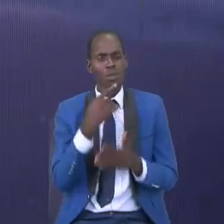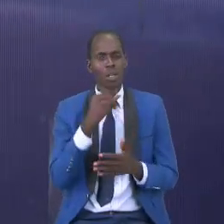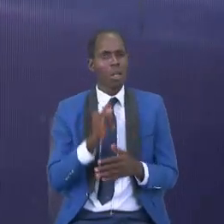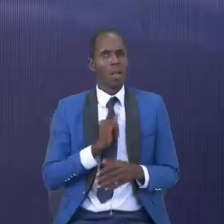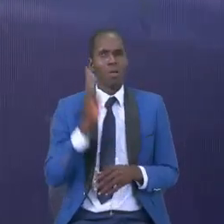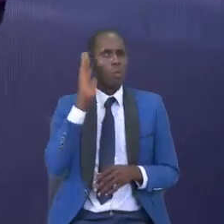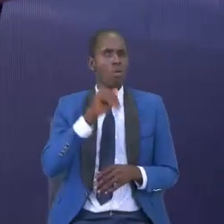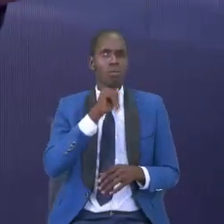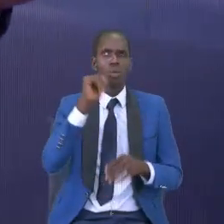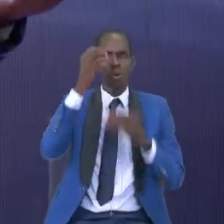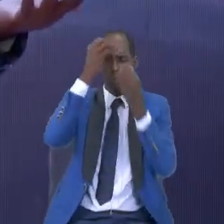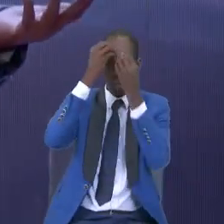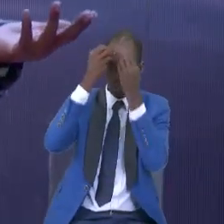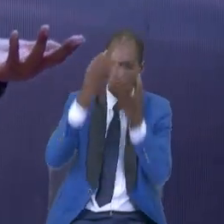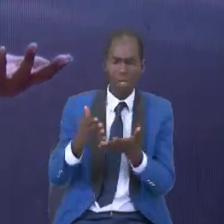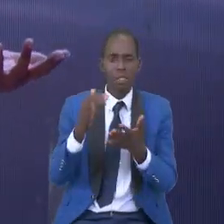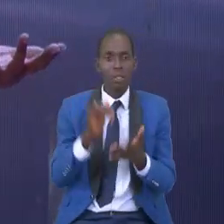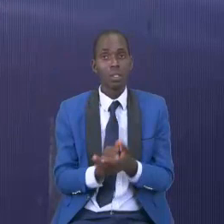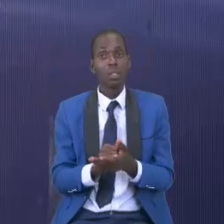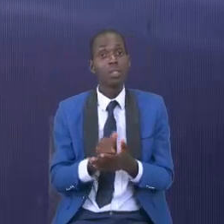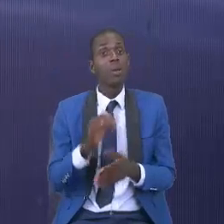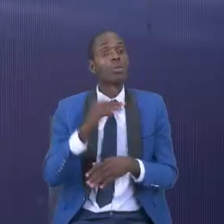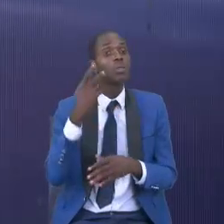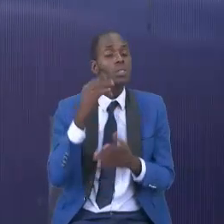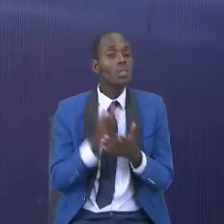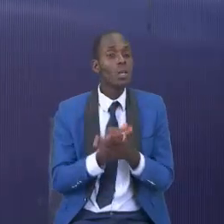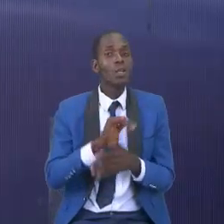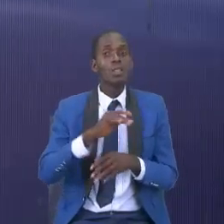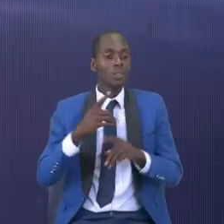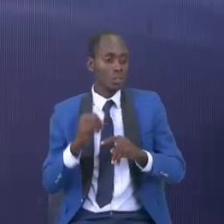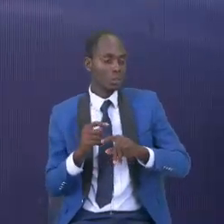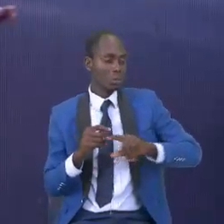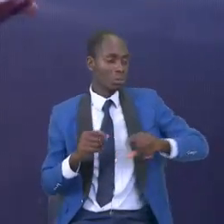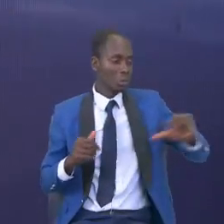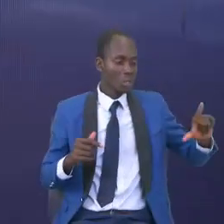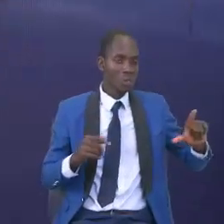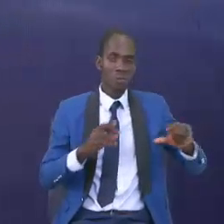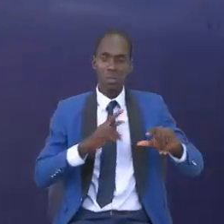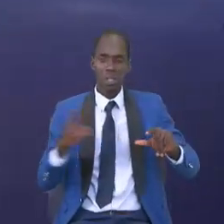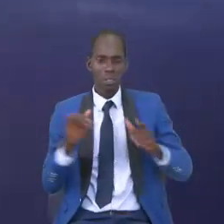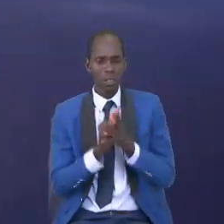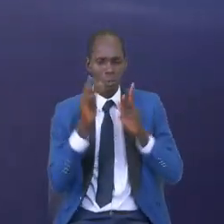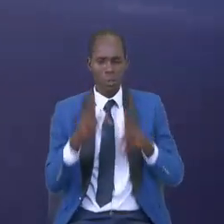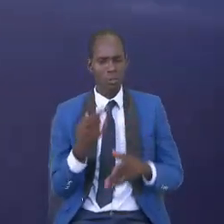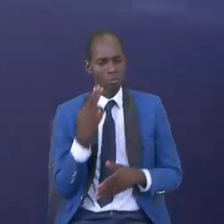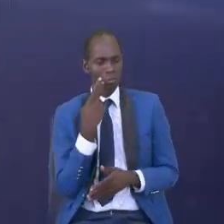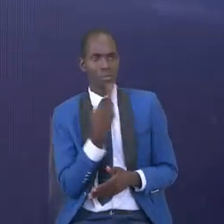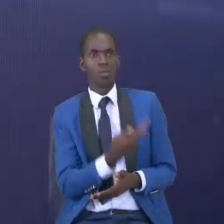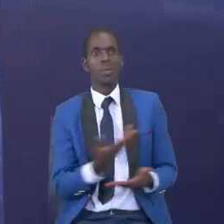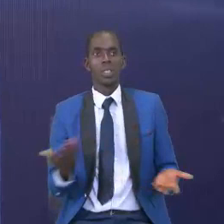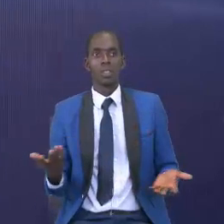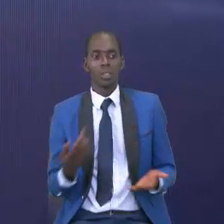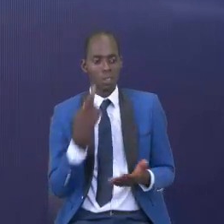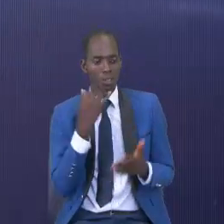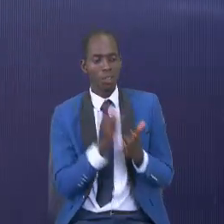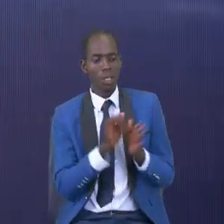that, if almost all doors will open in the opposite direction, and the fellow will say, you see now, look at that